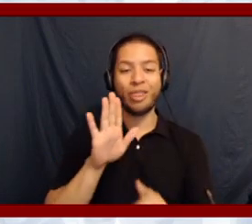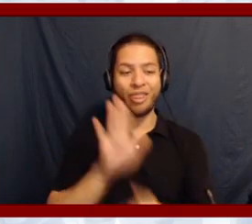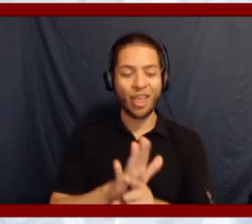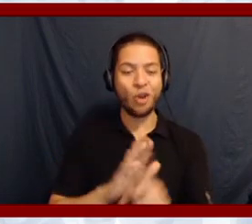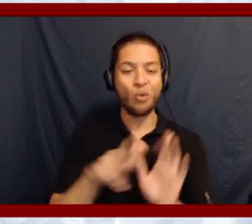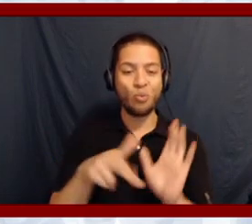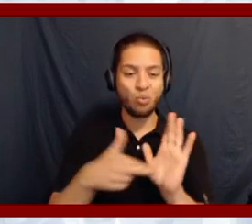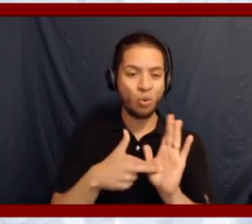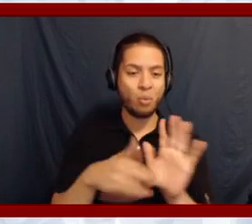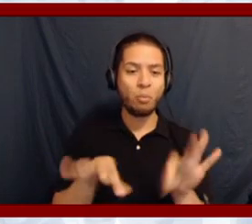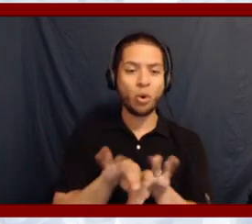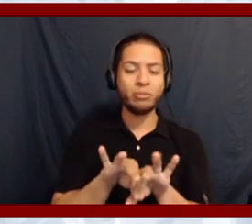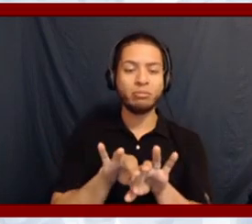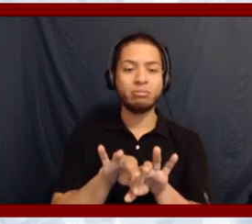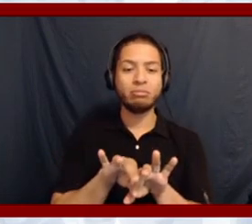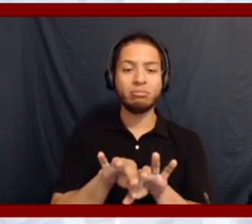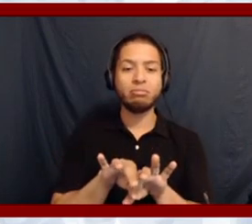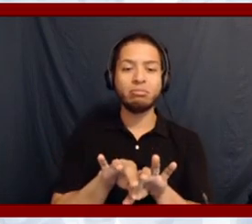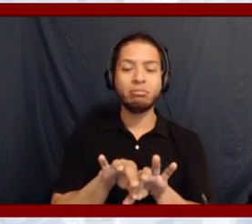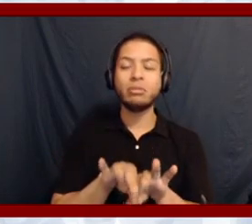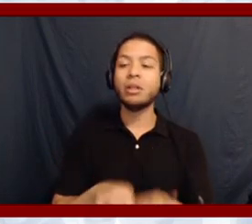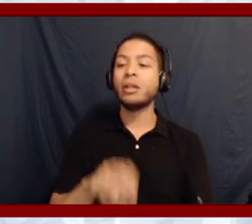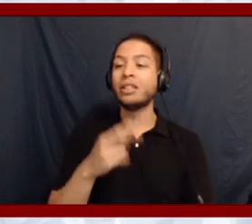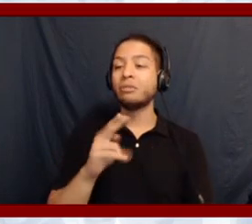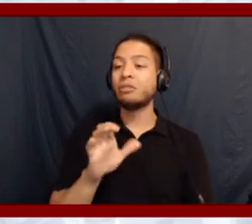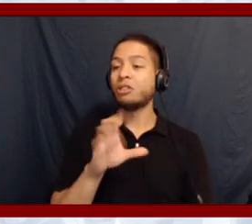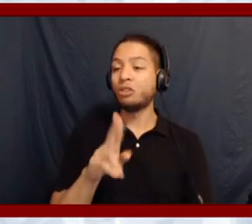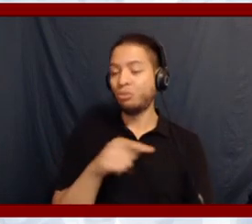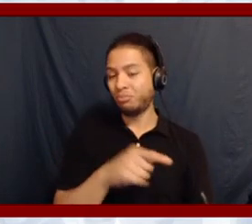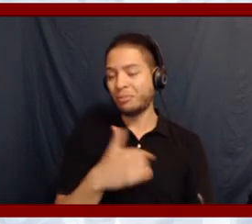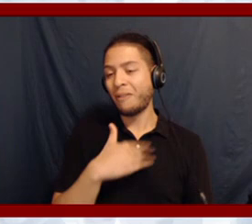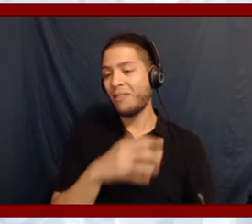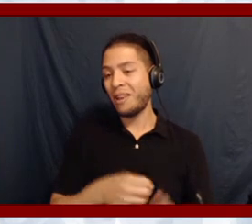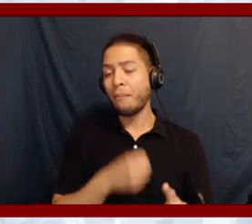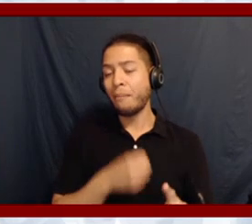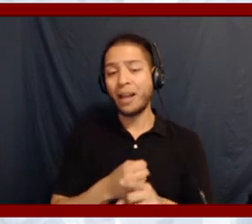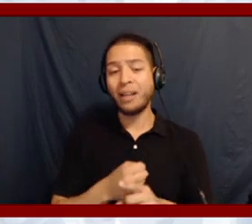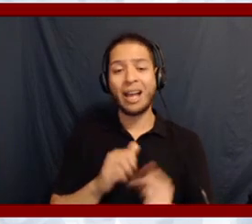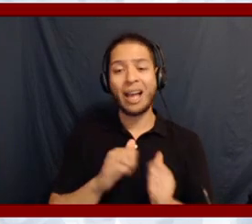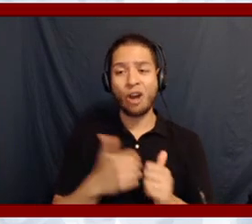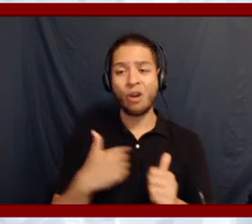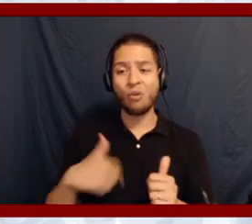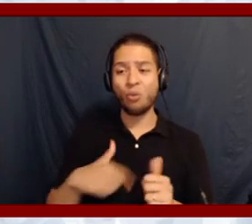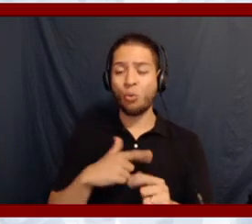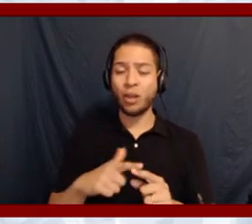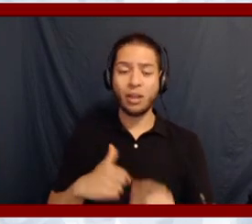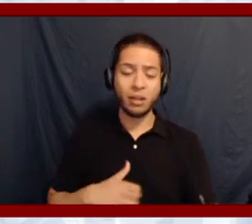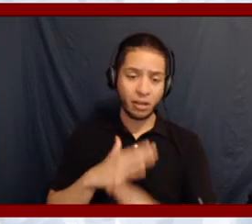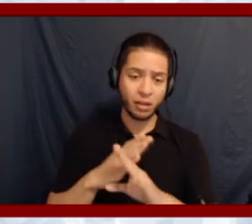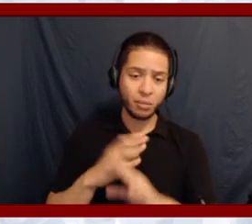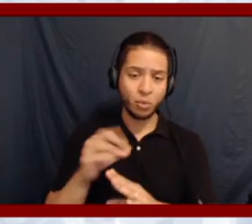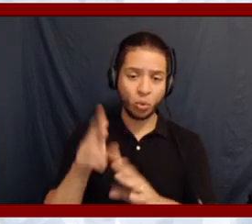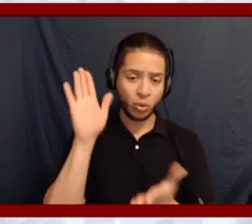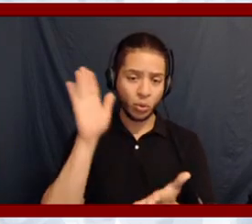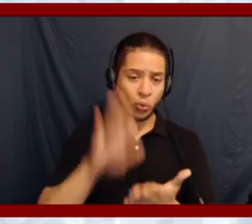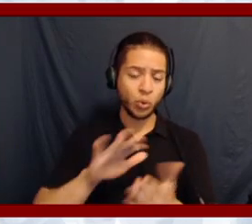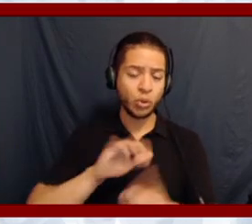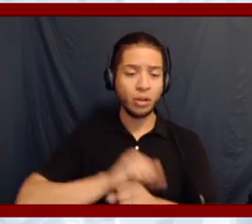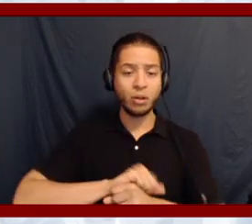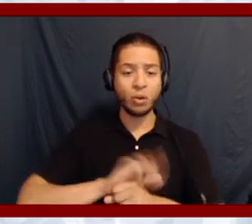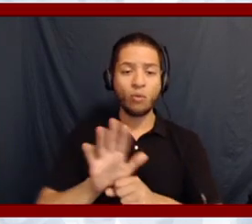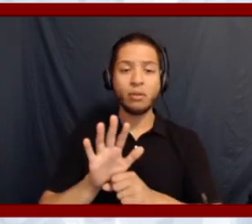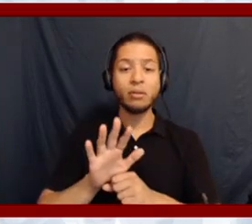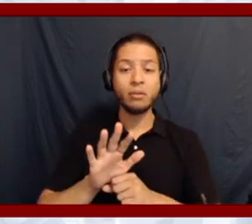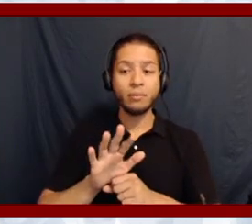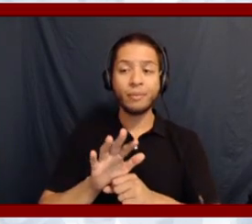our ability and our capability of putting an end to this outbreak for so many reasons. It's just so important